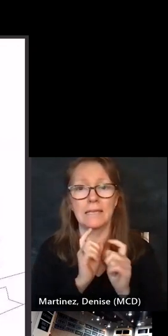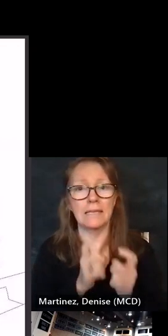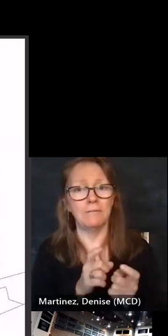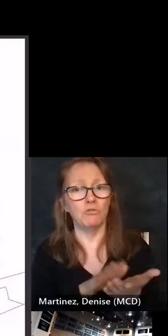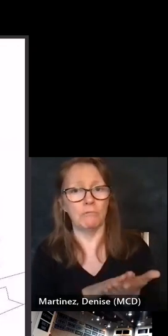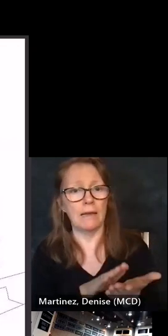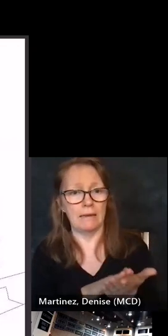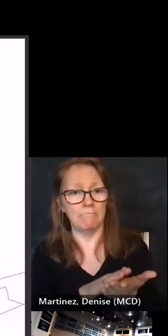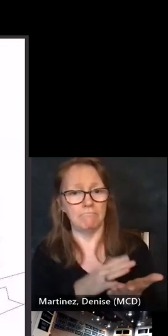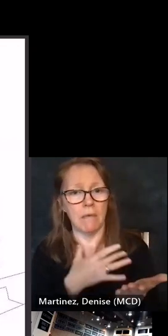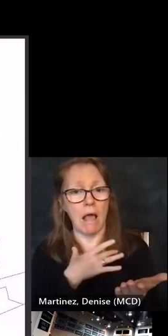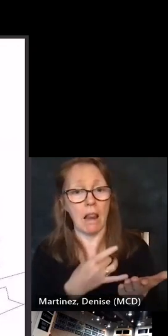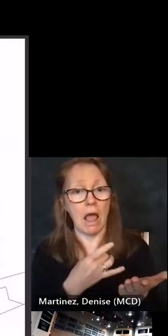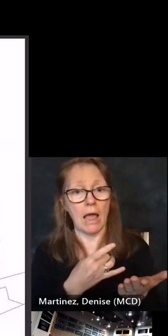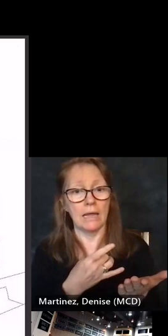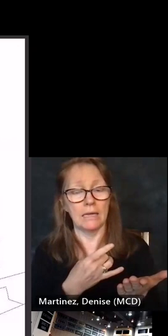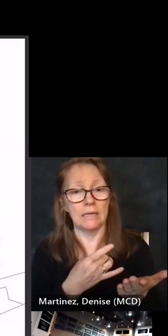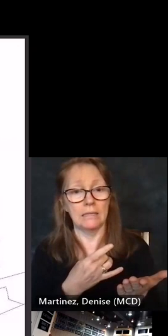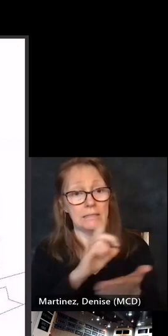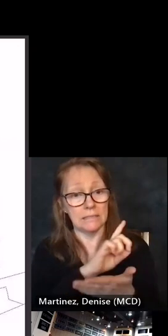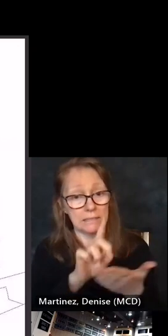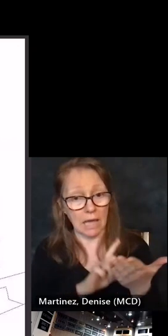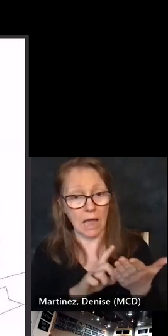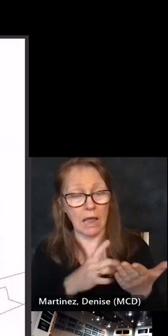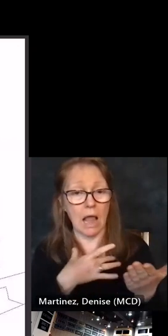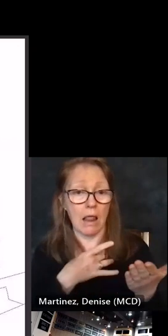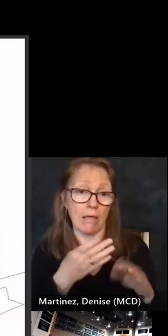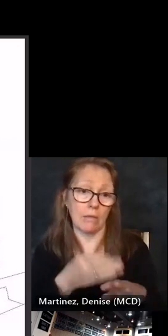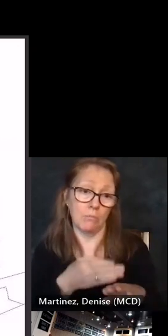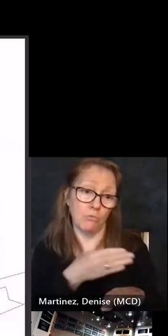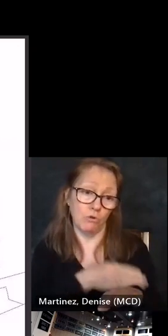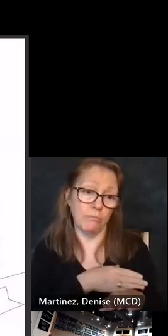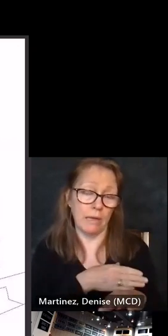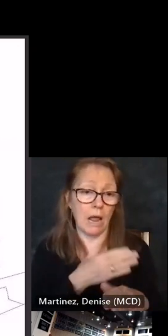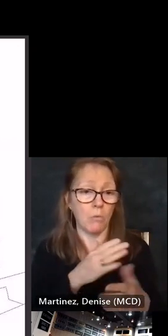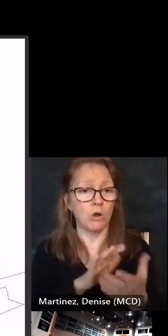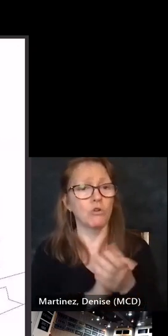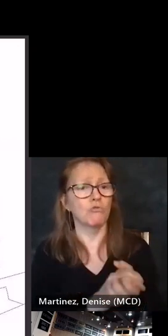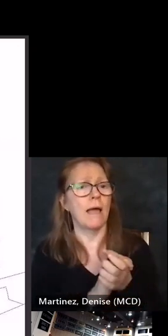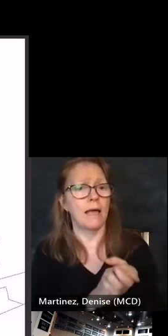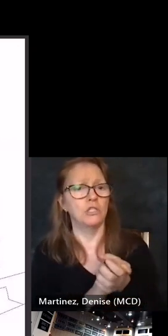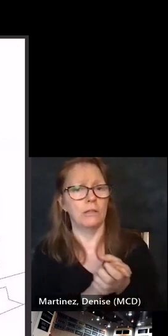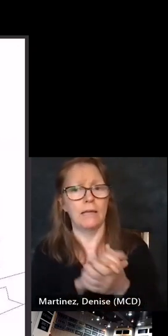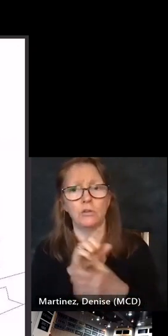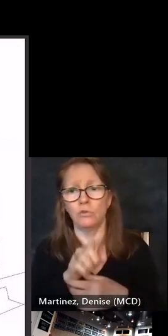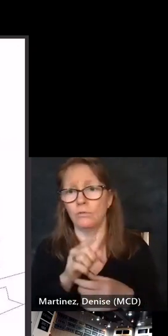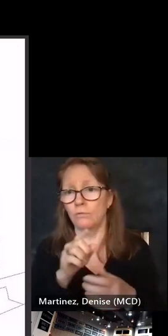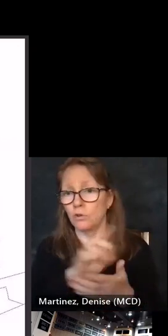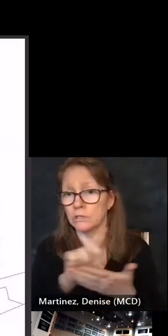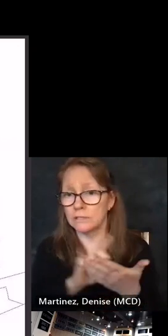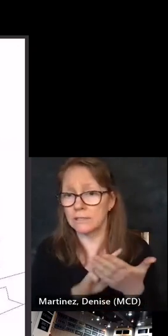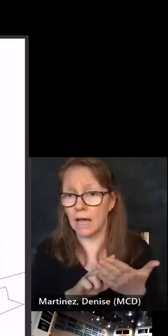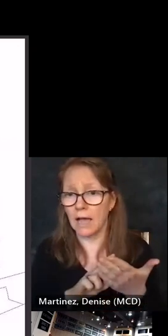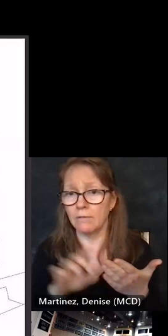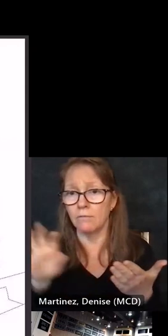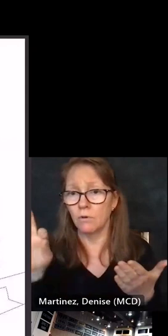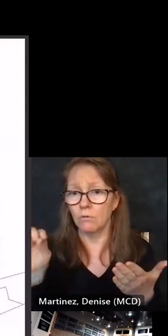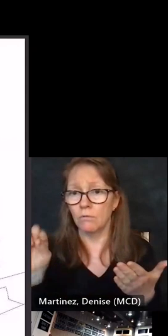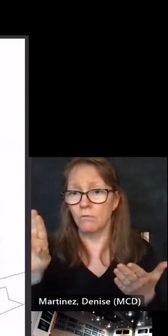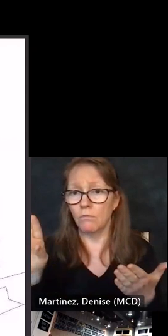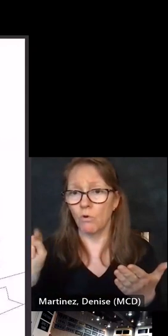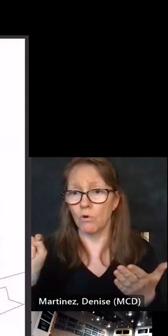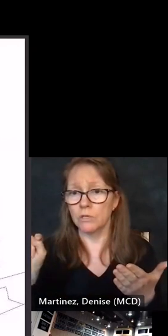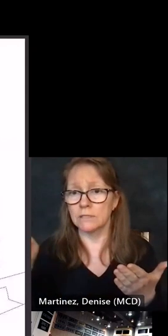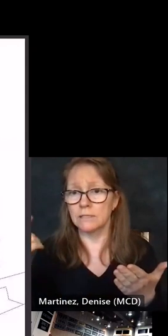the design. I like how you've improved it. And I'd like to congratulate you for your design in Forest Hills, what you did with the bus. I think you can do